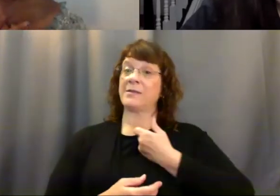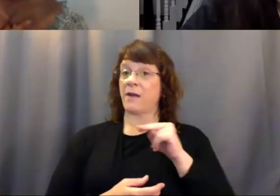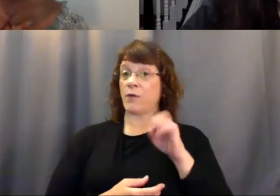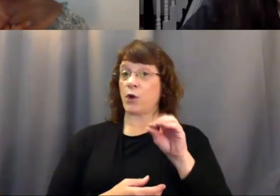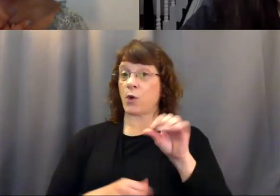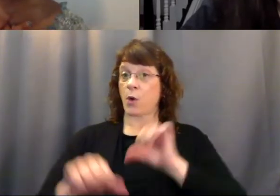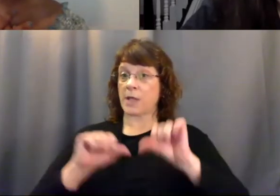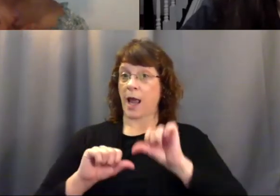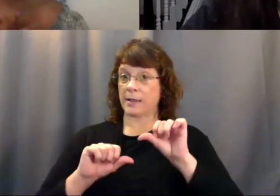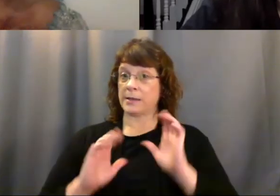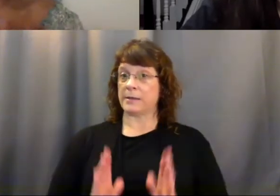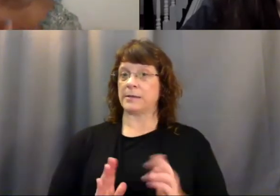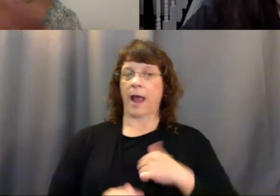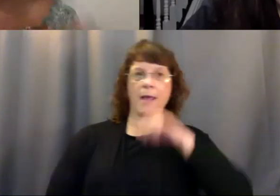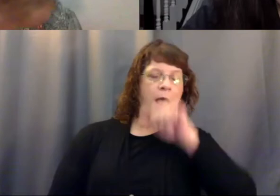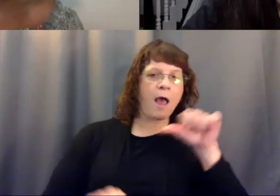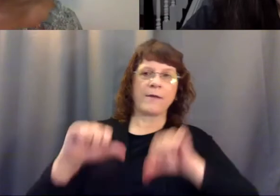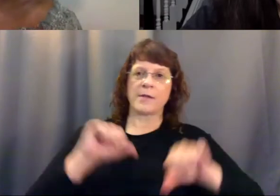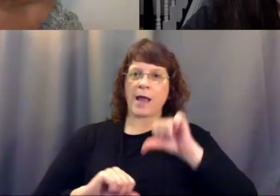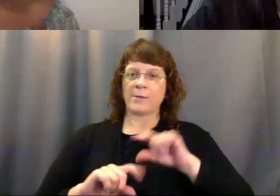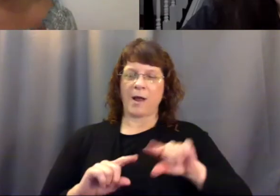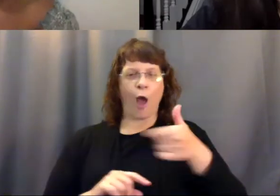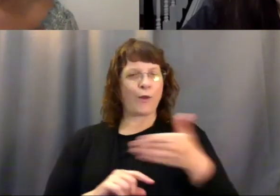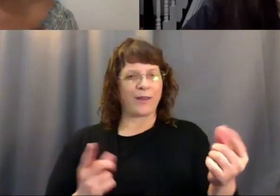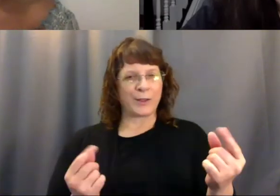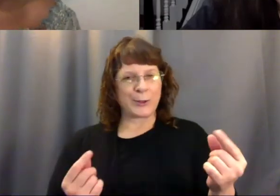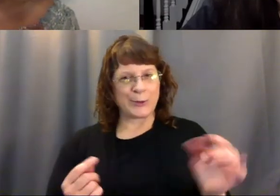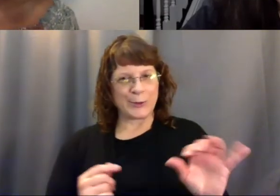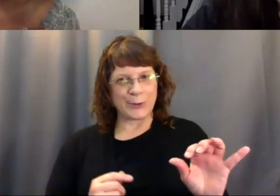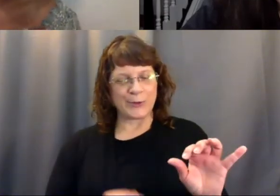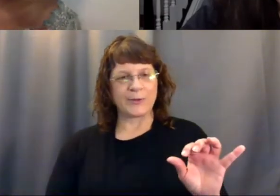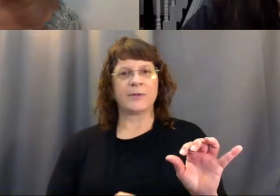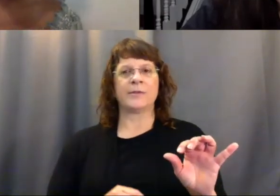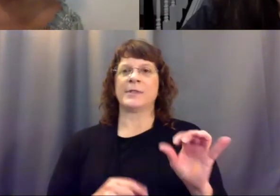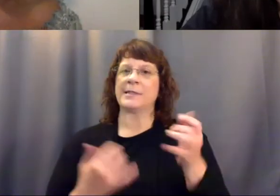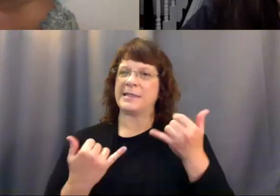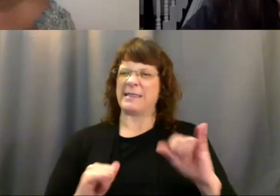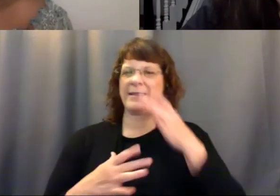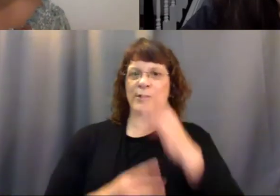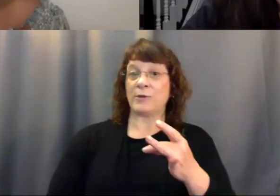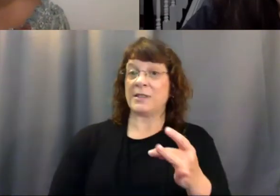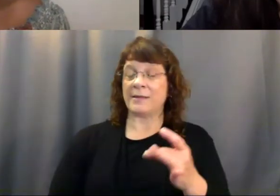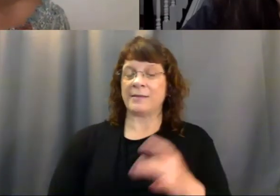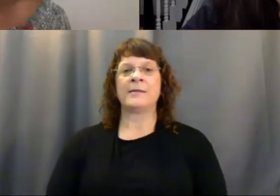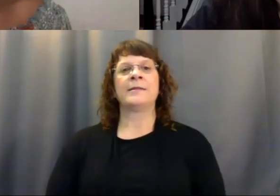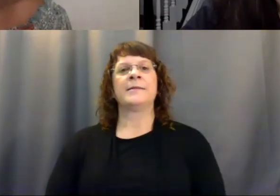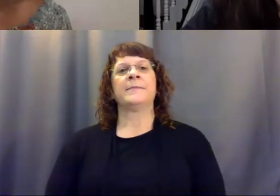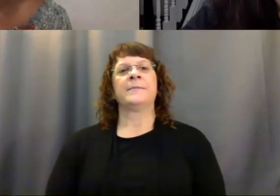I love science and STEM, there are other things to do that are equally as interesting.